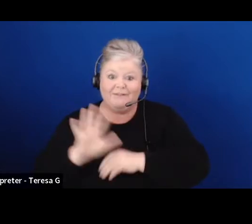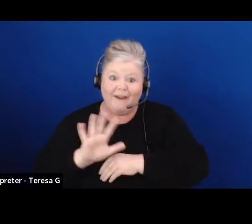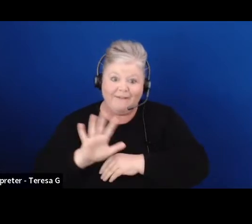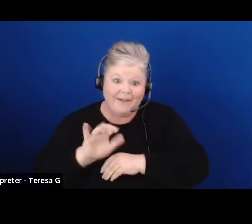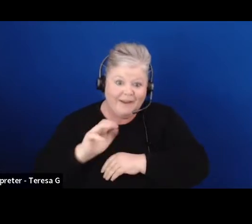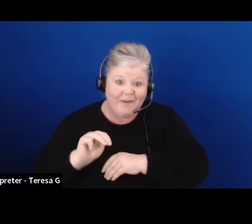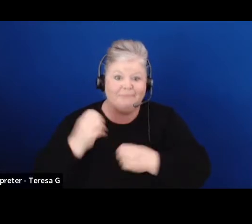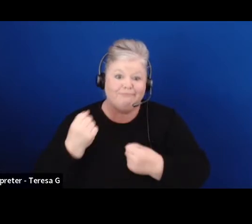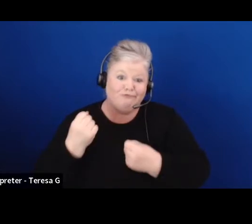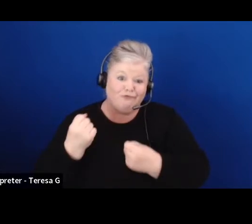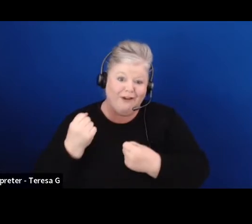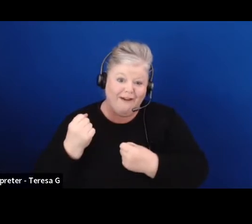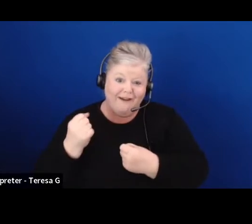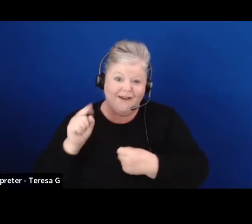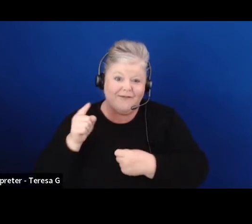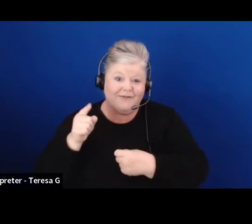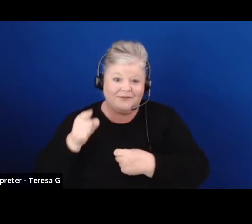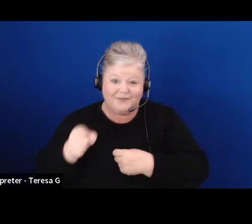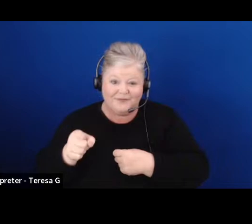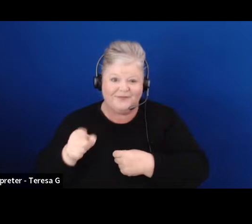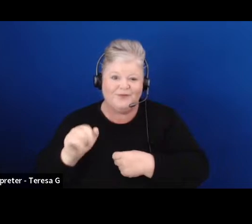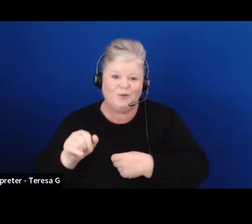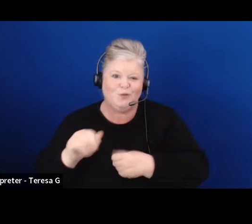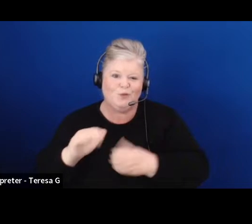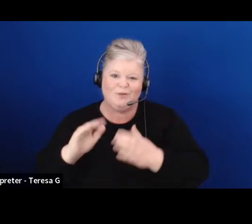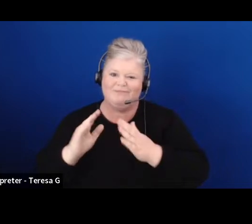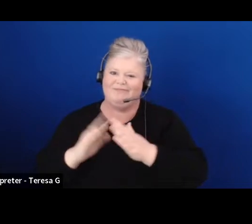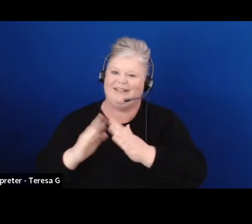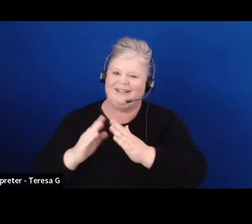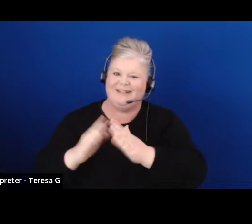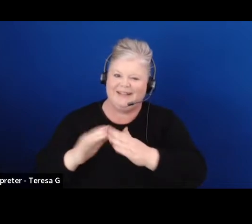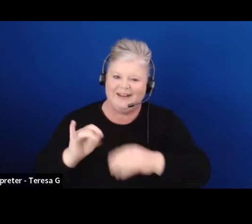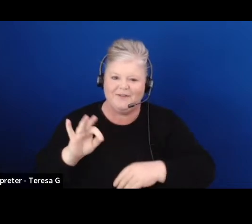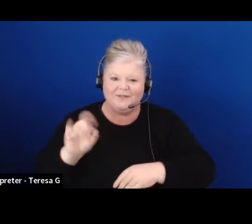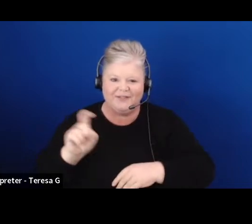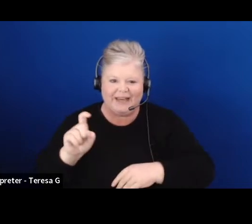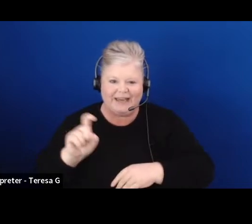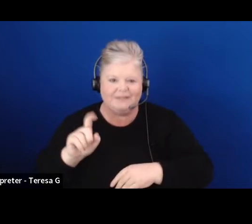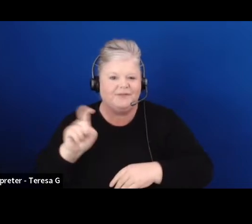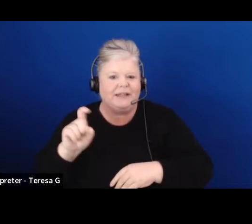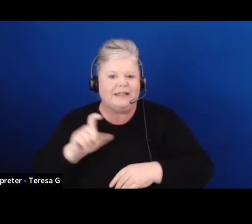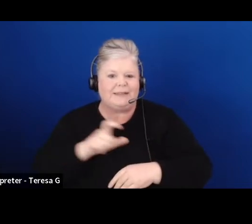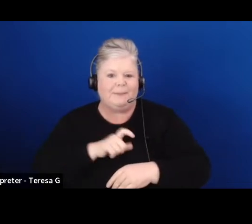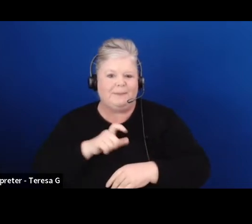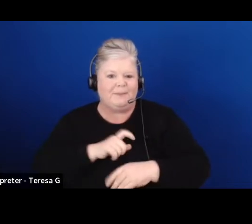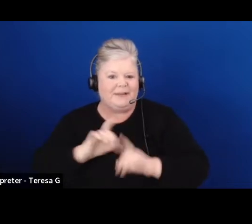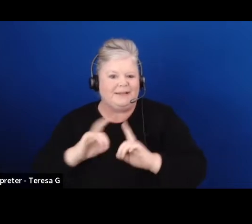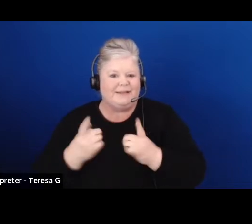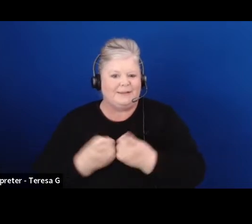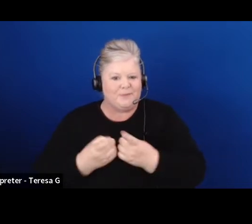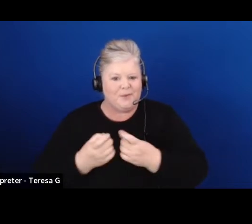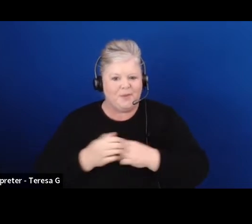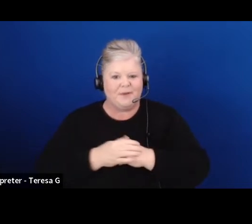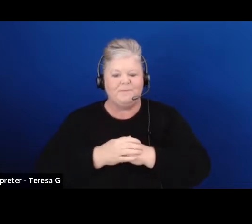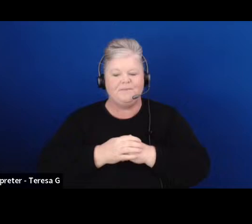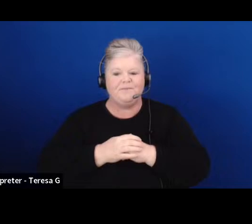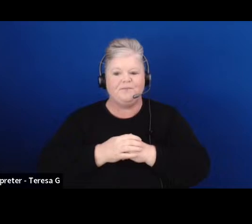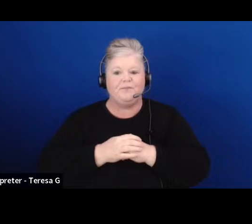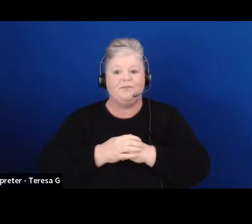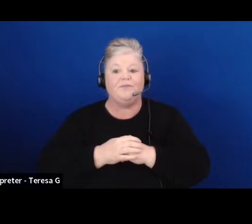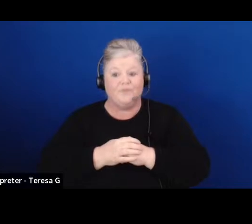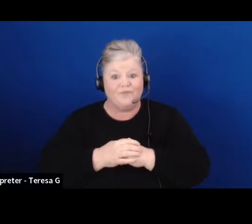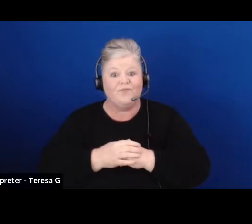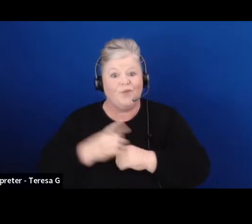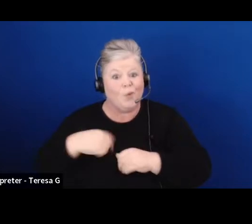to the city of Phoenix, the Phoenix Police Department location, where